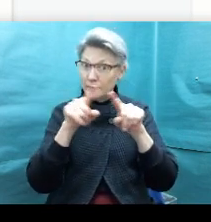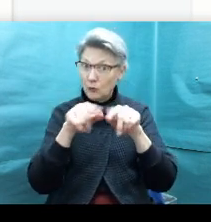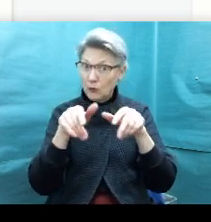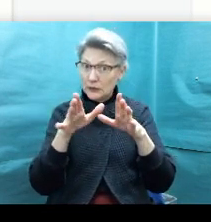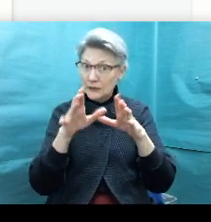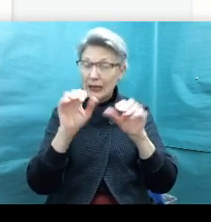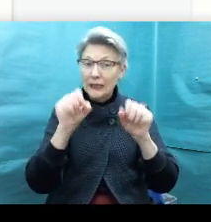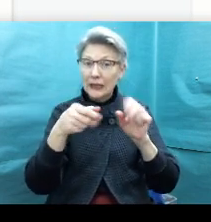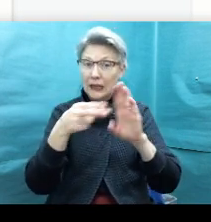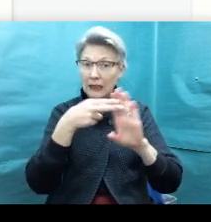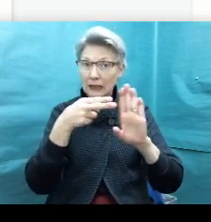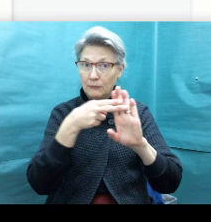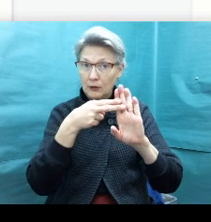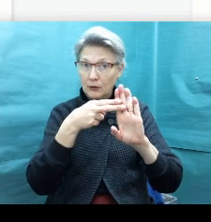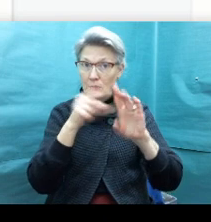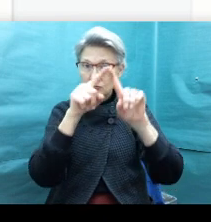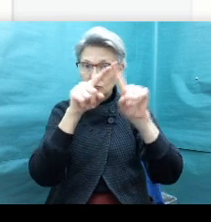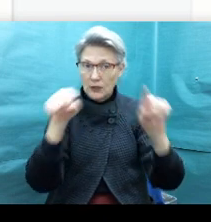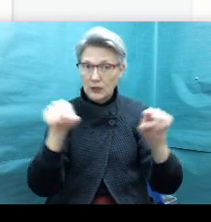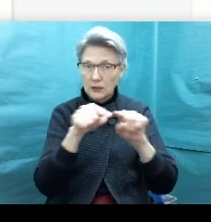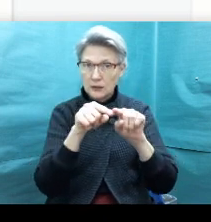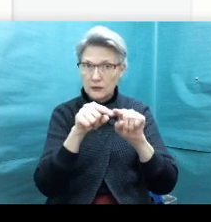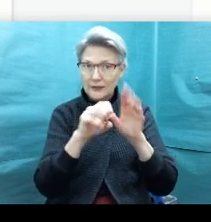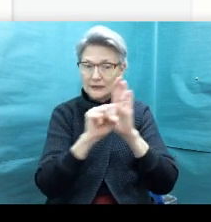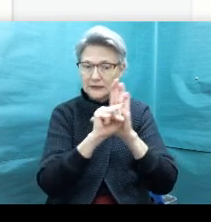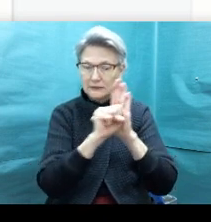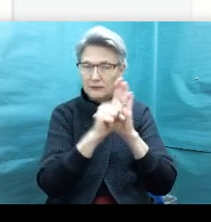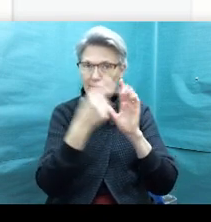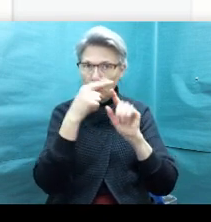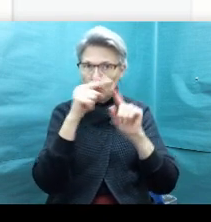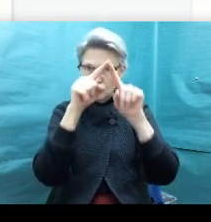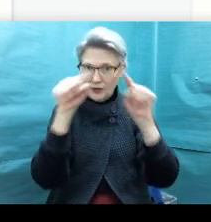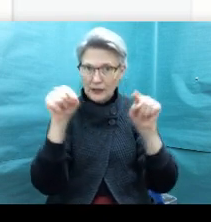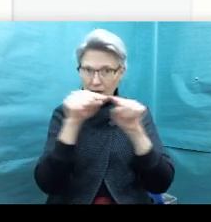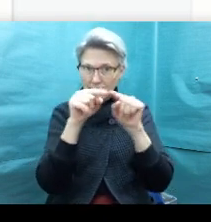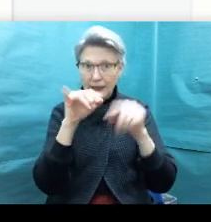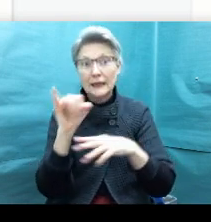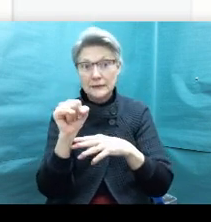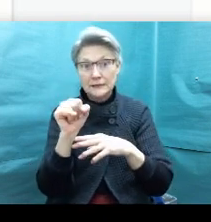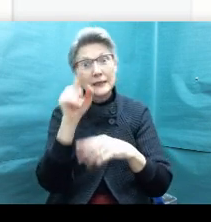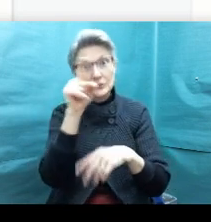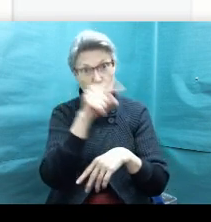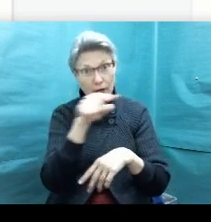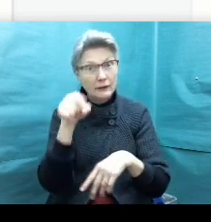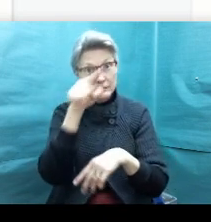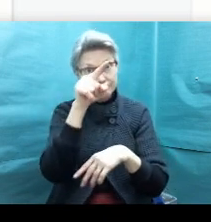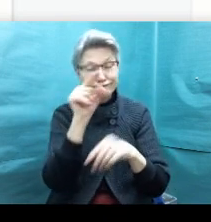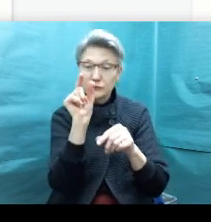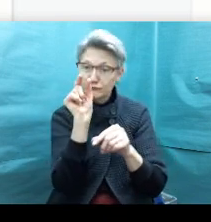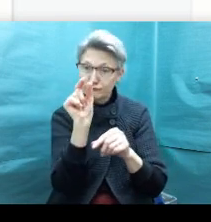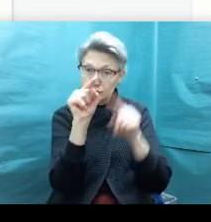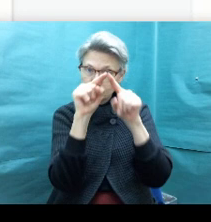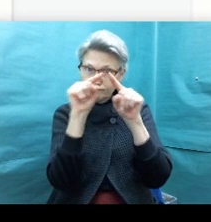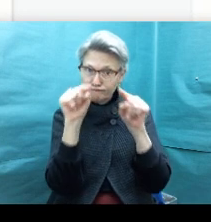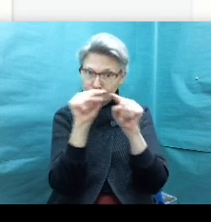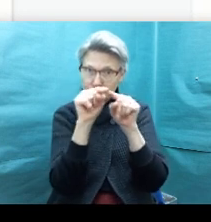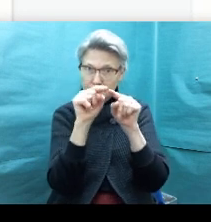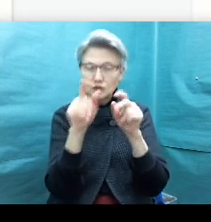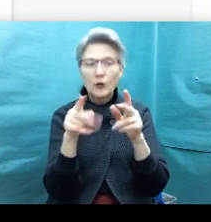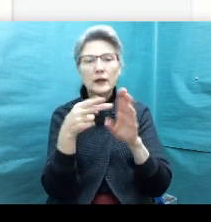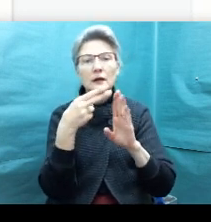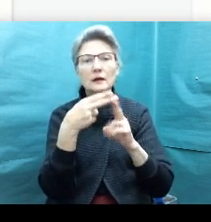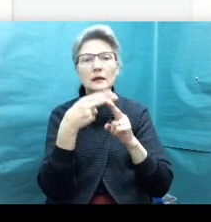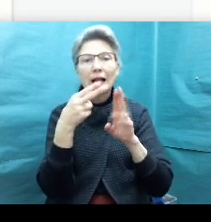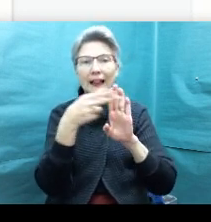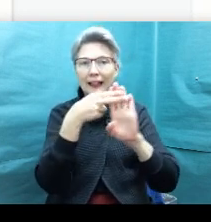that I can name this triangle. The symbol for triangle is this. It's just a small triangle. Okay, so I could call